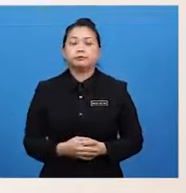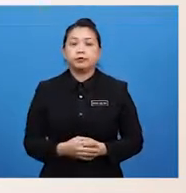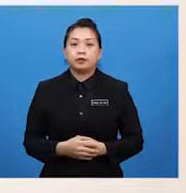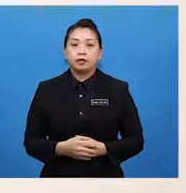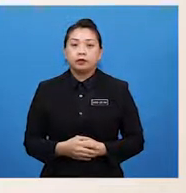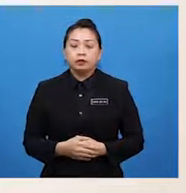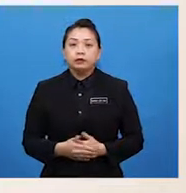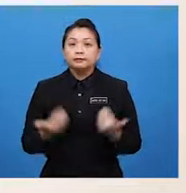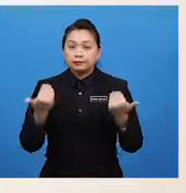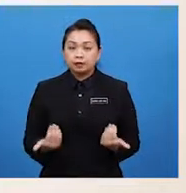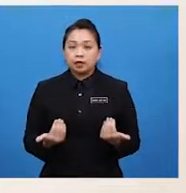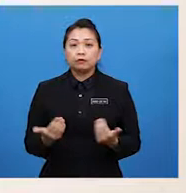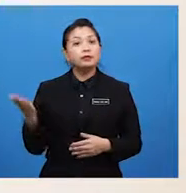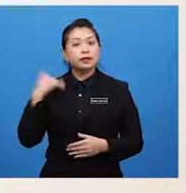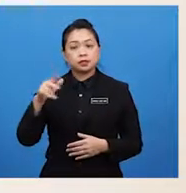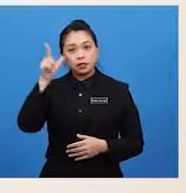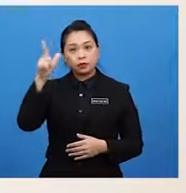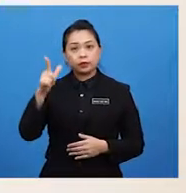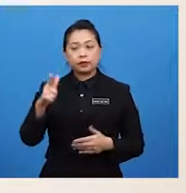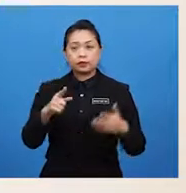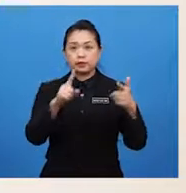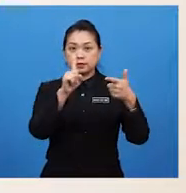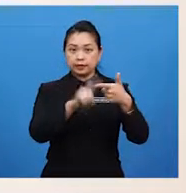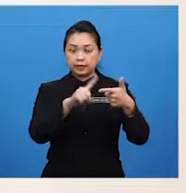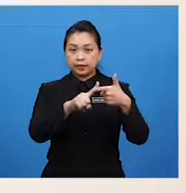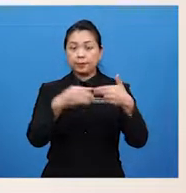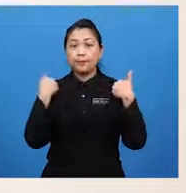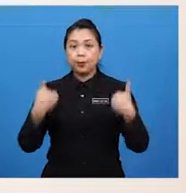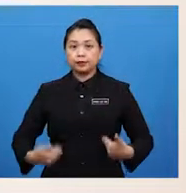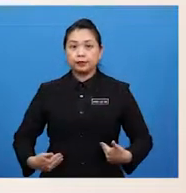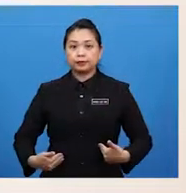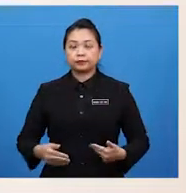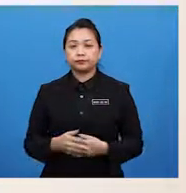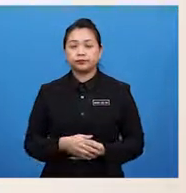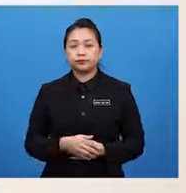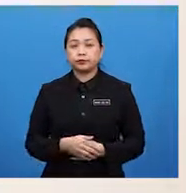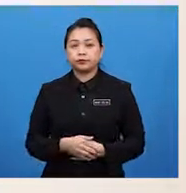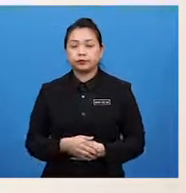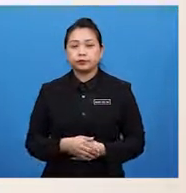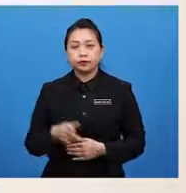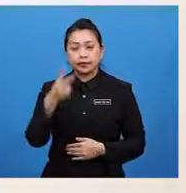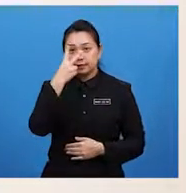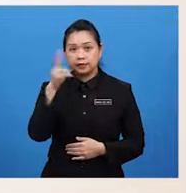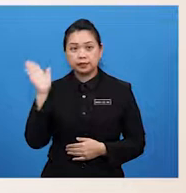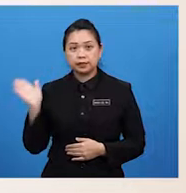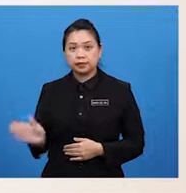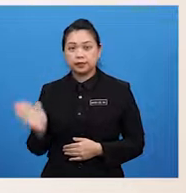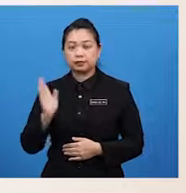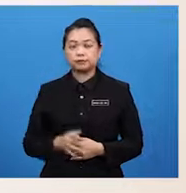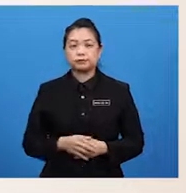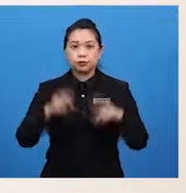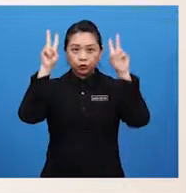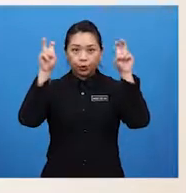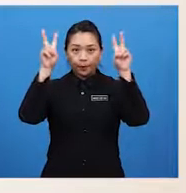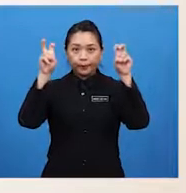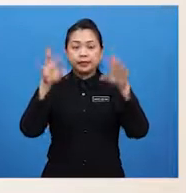Now, let us look at the second body paragraph. As seen on the visual, the topic